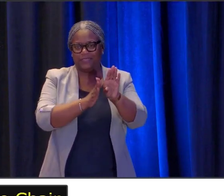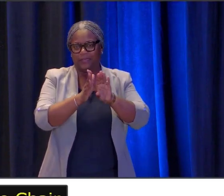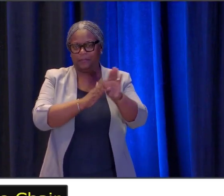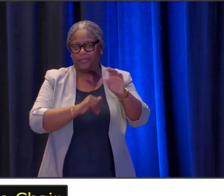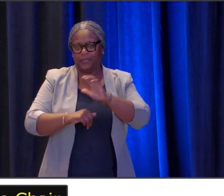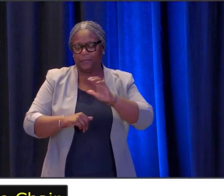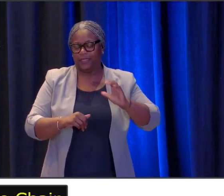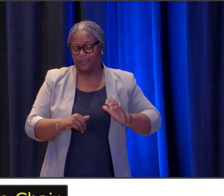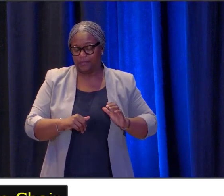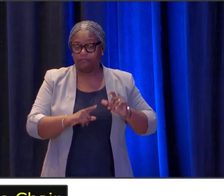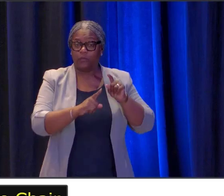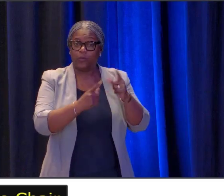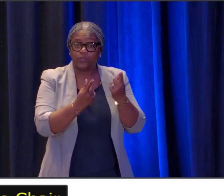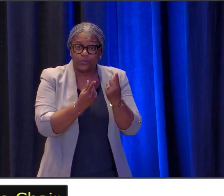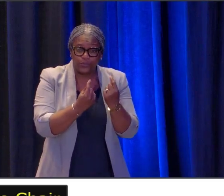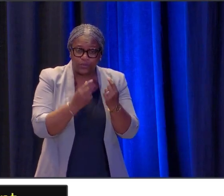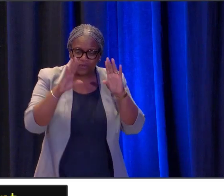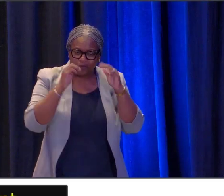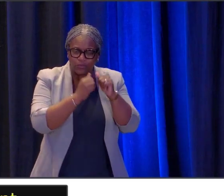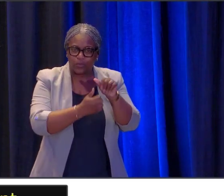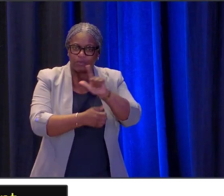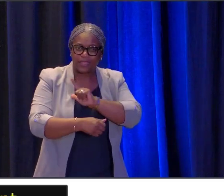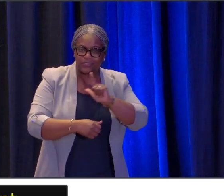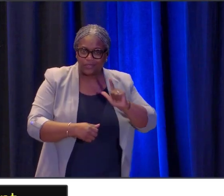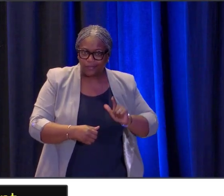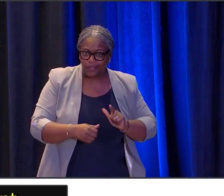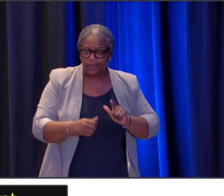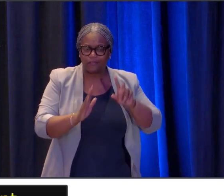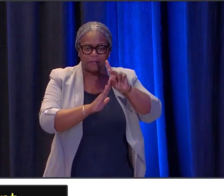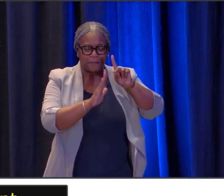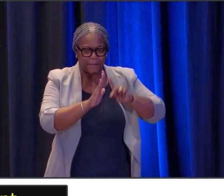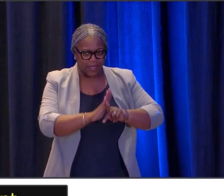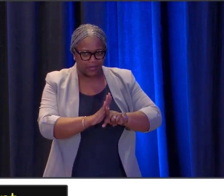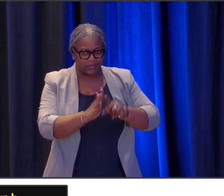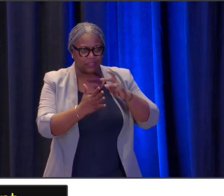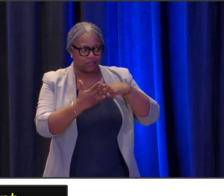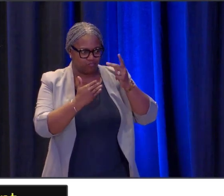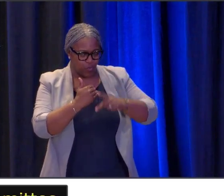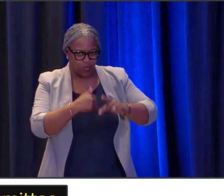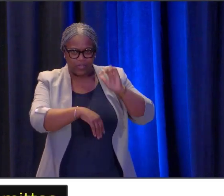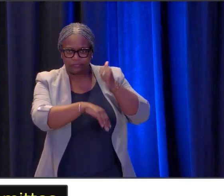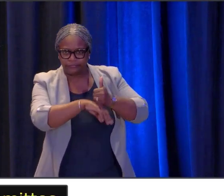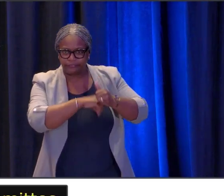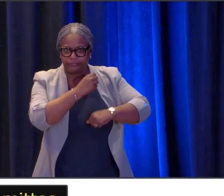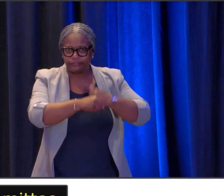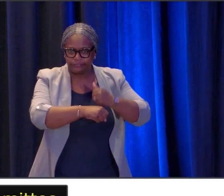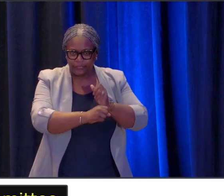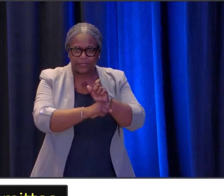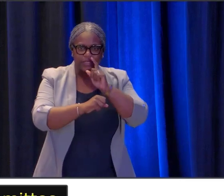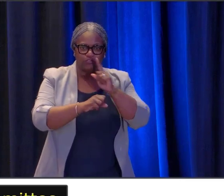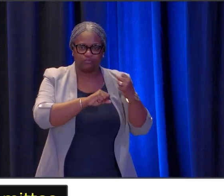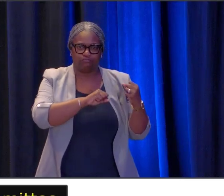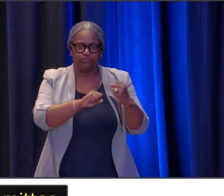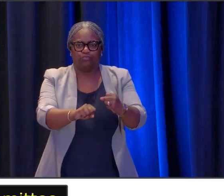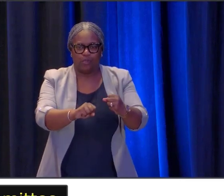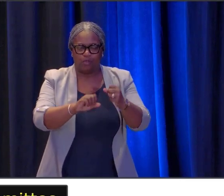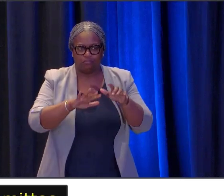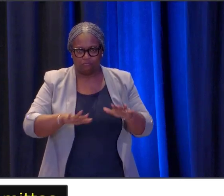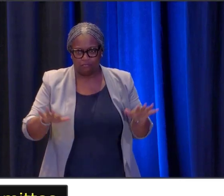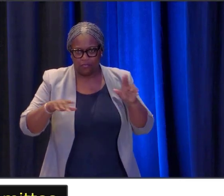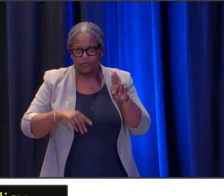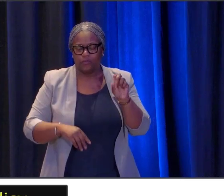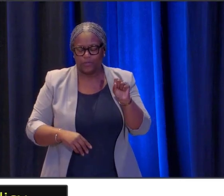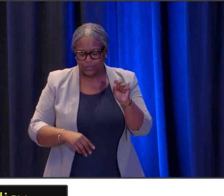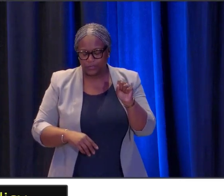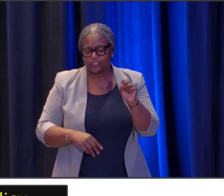on legislative, policy, and even programmatic activities to strengthen our network of centers across the country to do the work